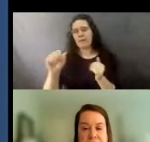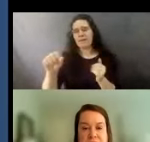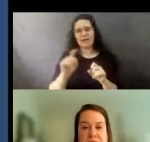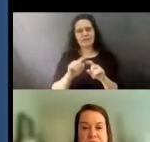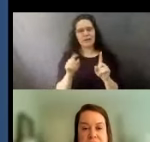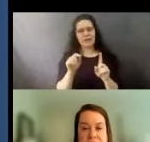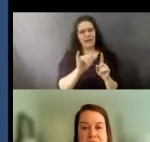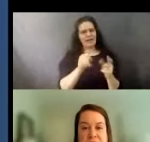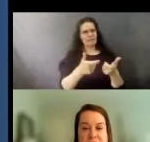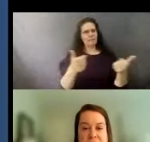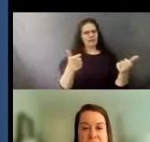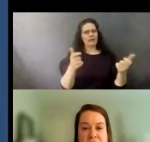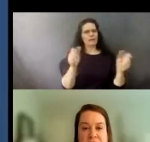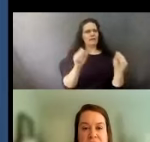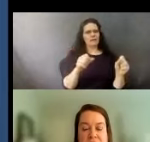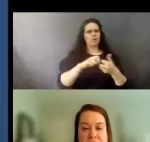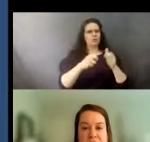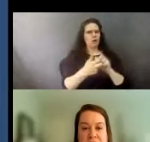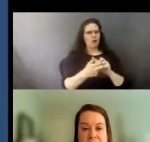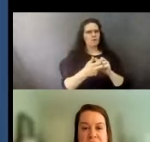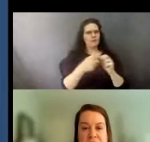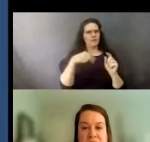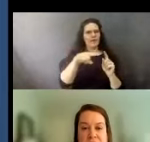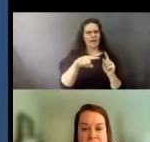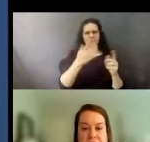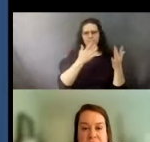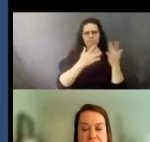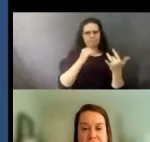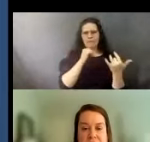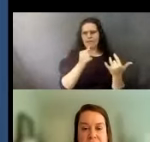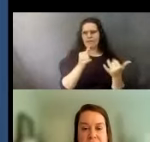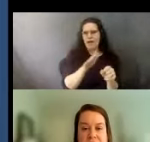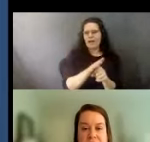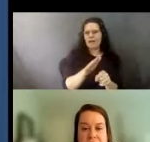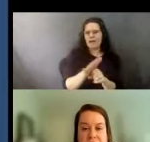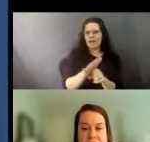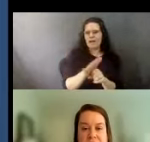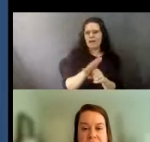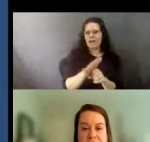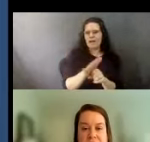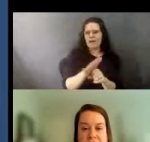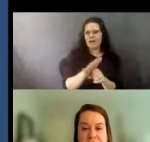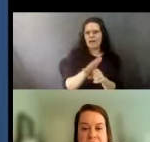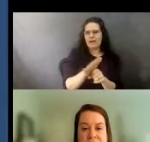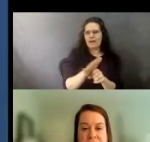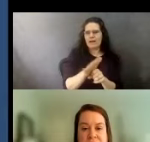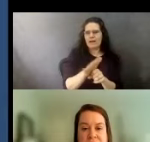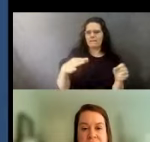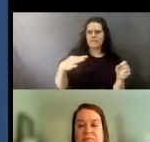of thing where we need state and federal government to think about additional